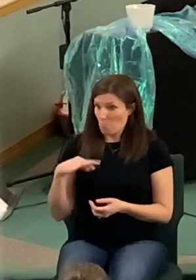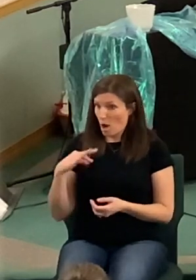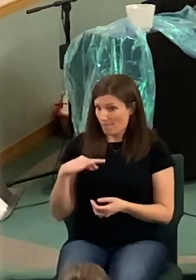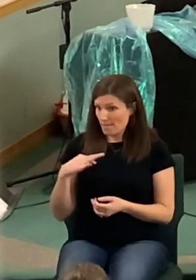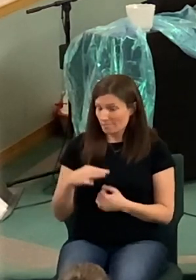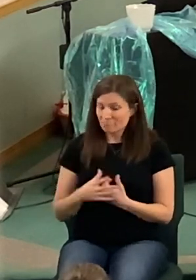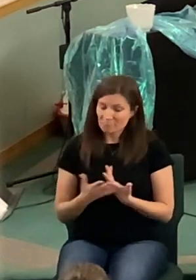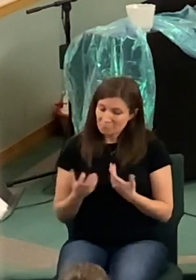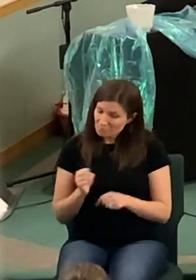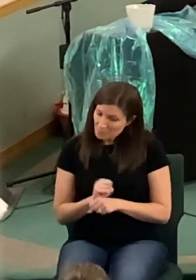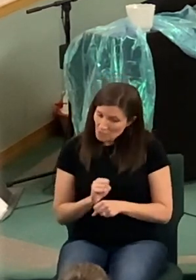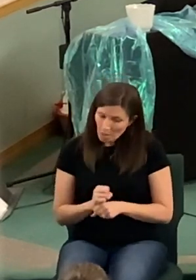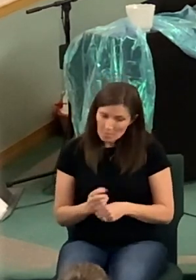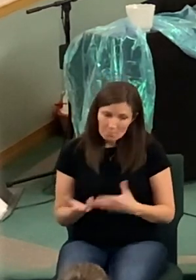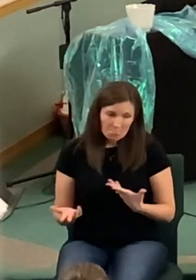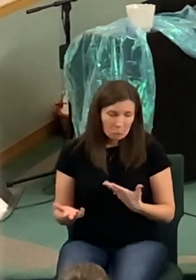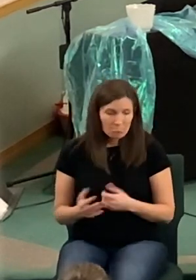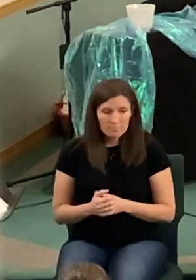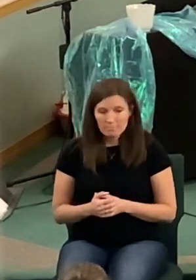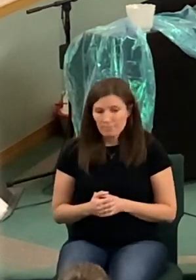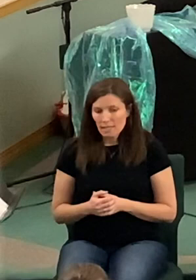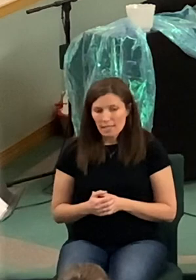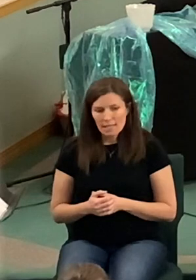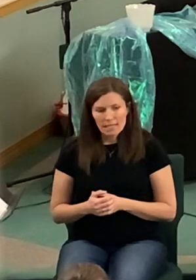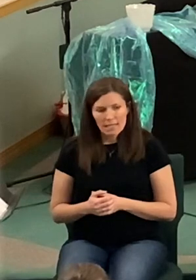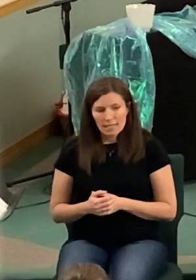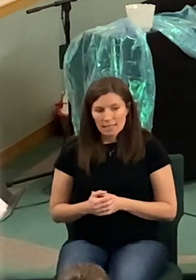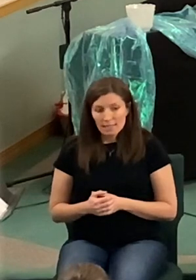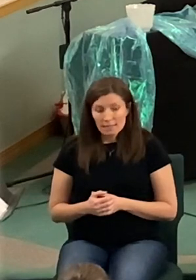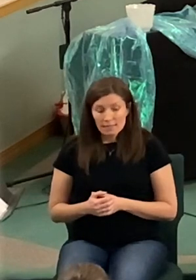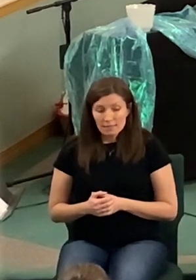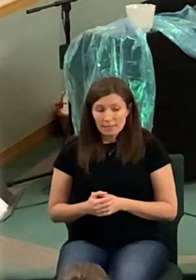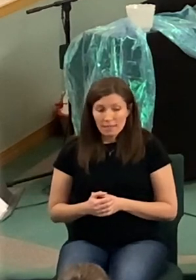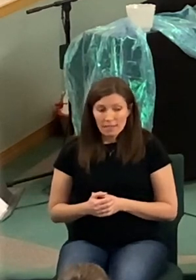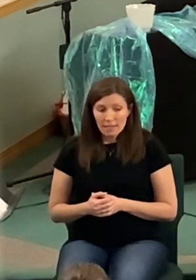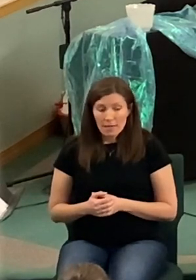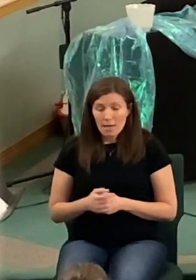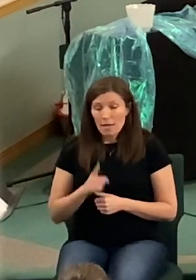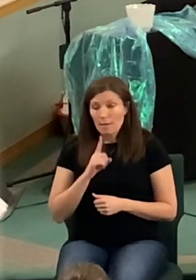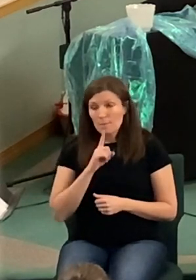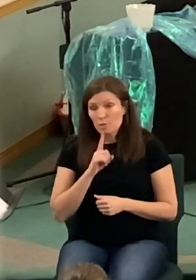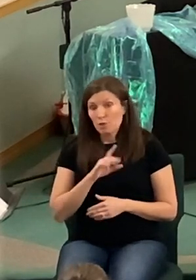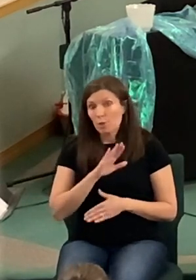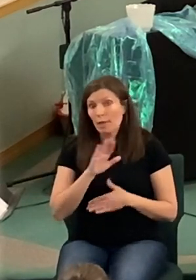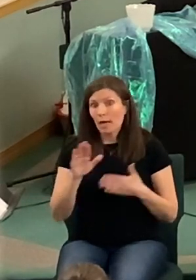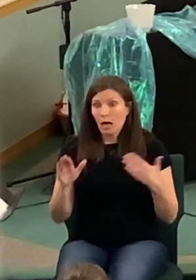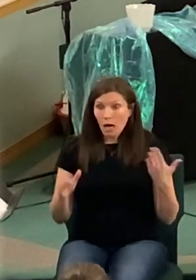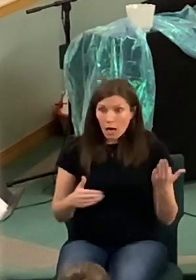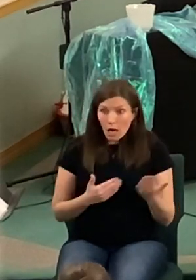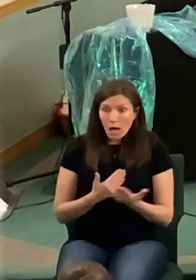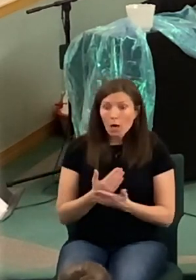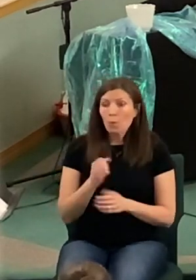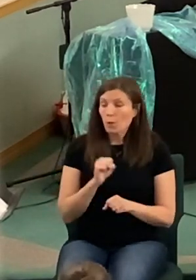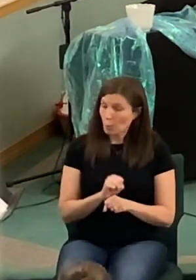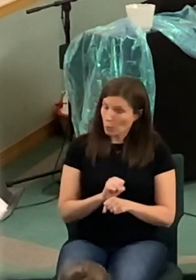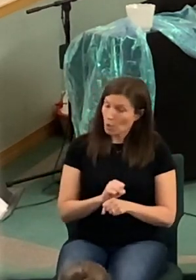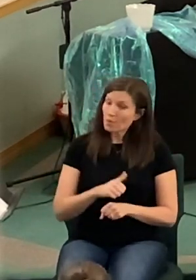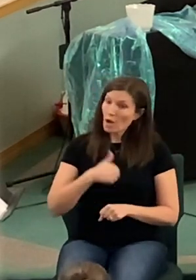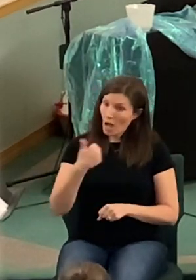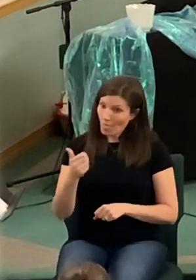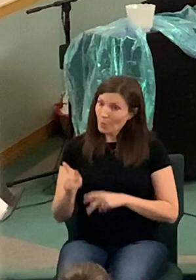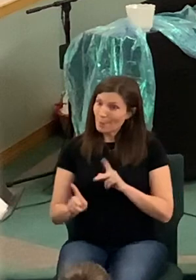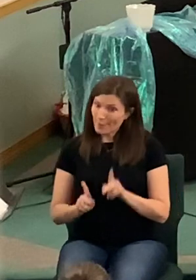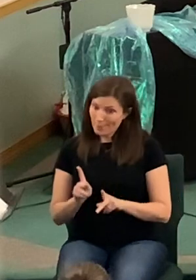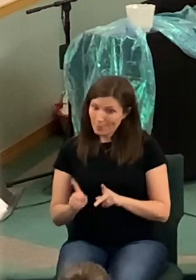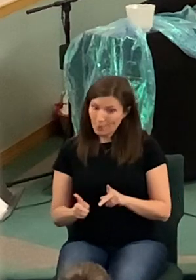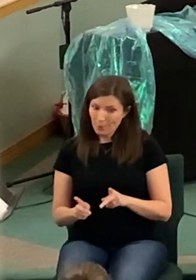as we approach our later years. It's inevitable that we all are going to work for other people,